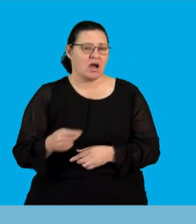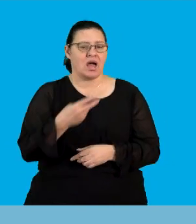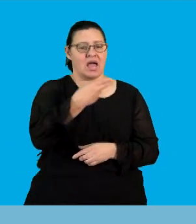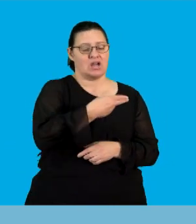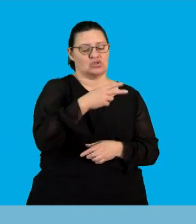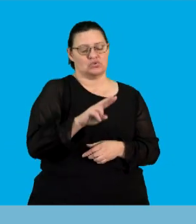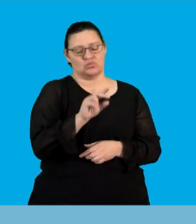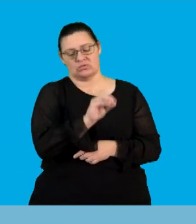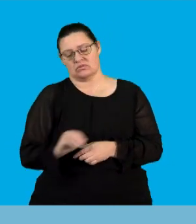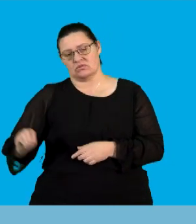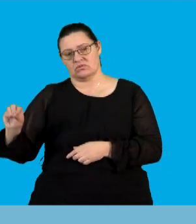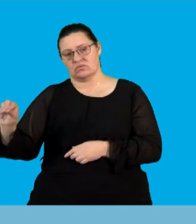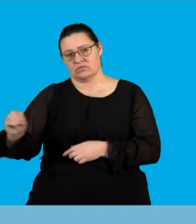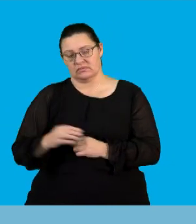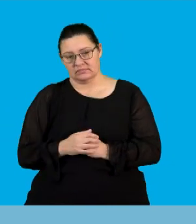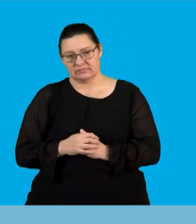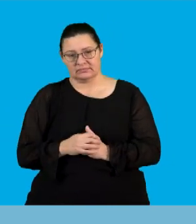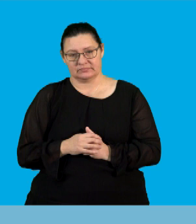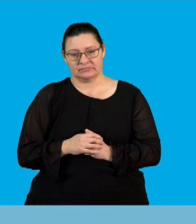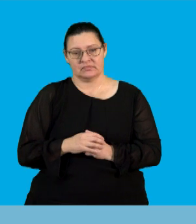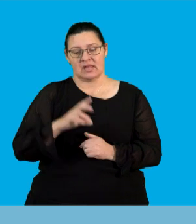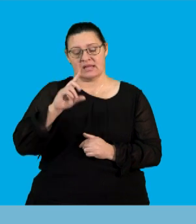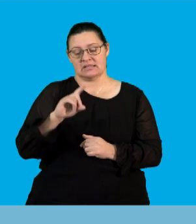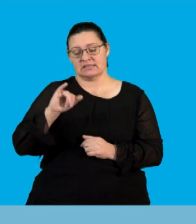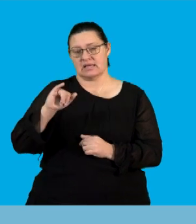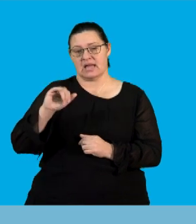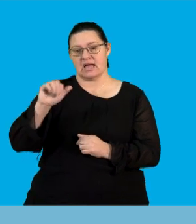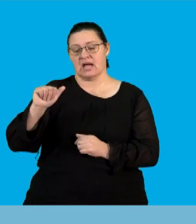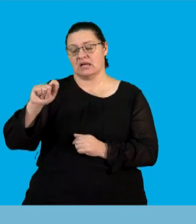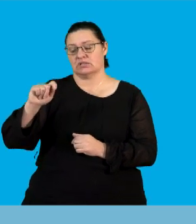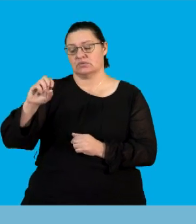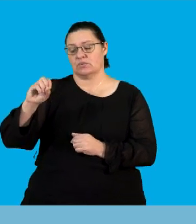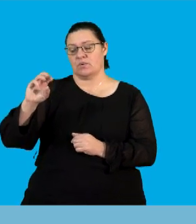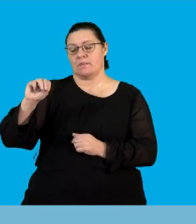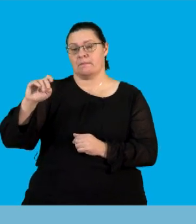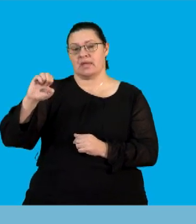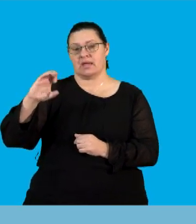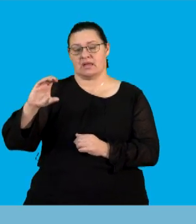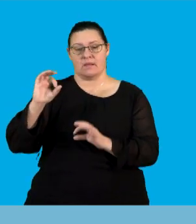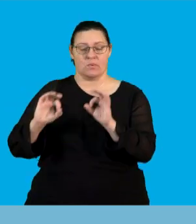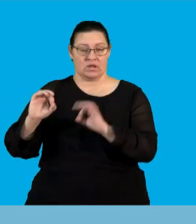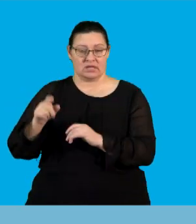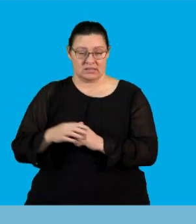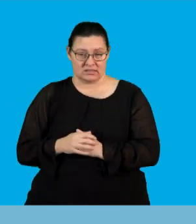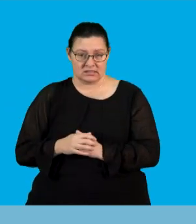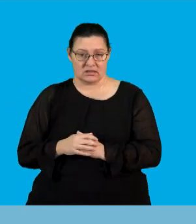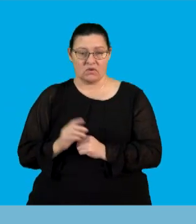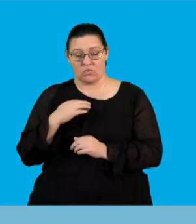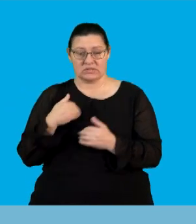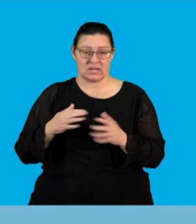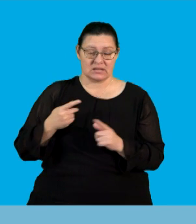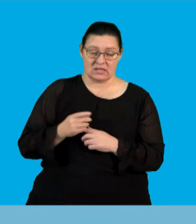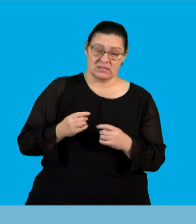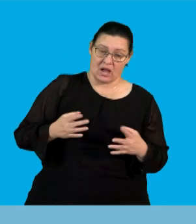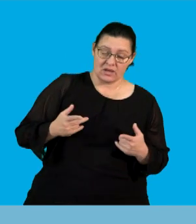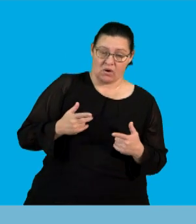missing is our hydrogen, our H2, as a diatomic molecule. So remember, the type of atoms